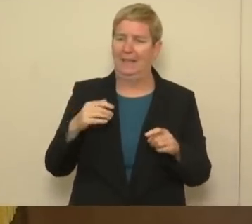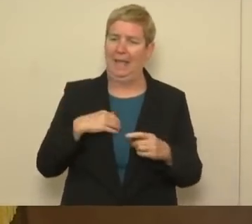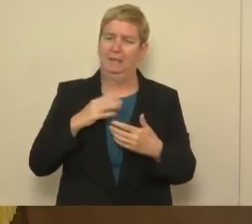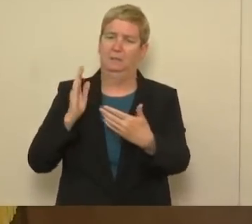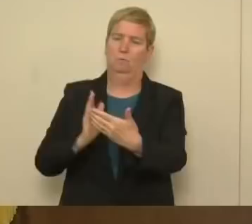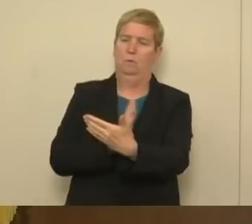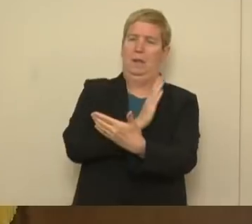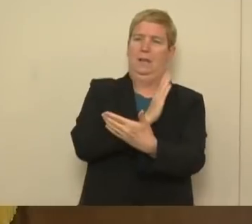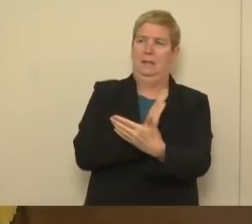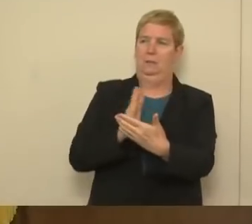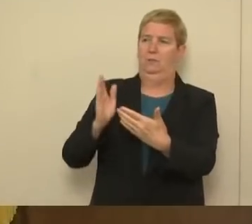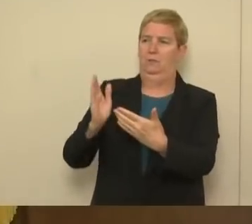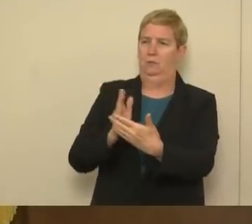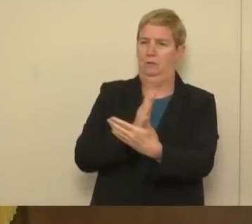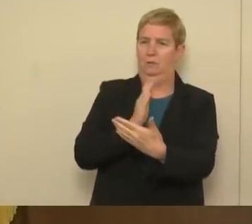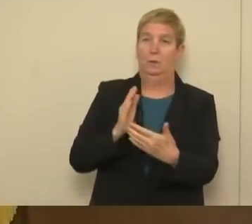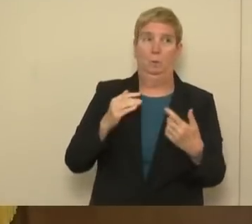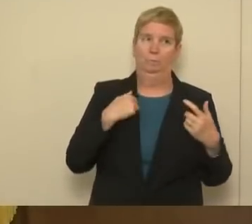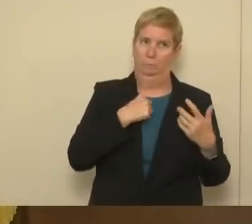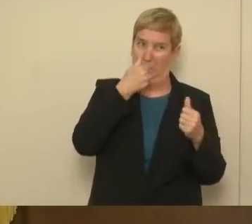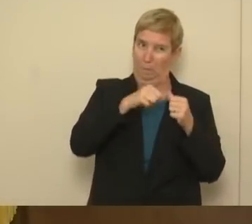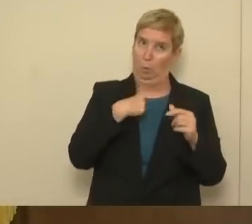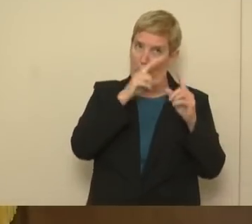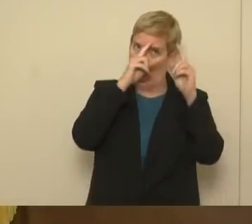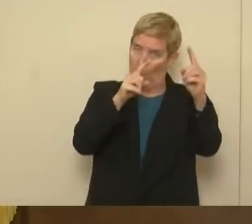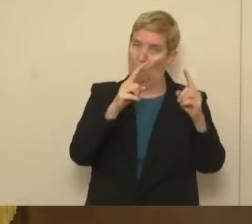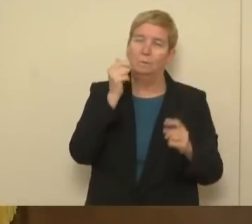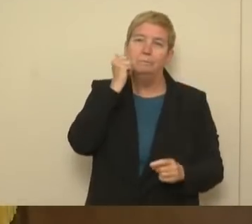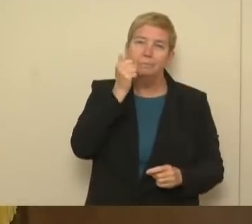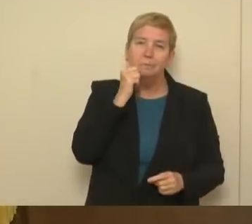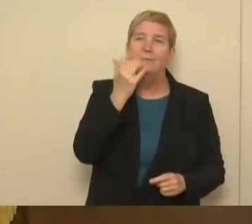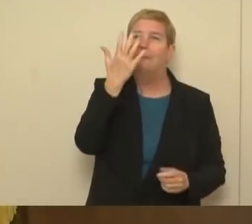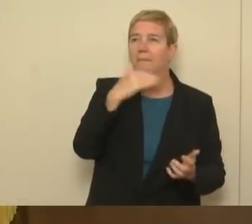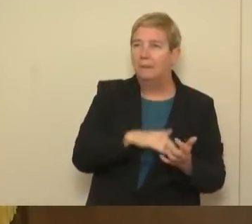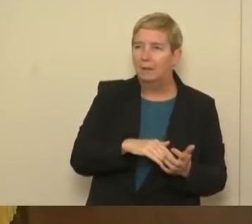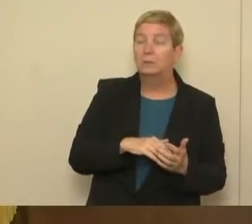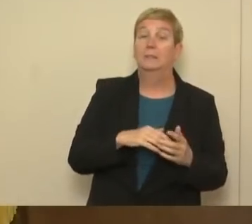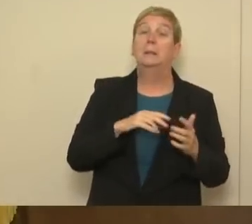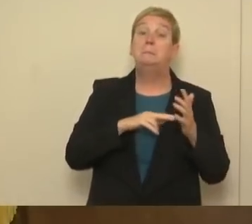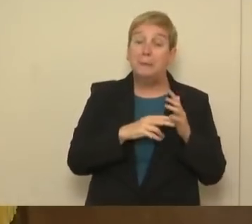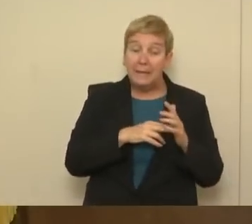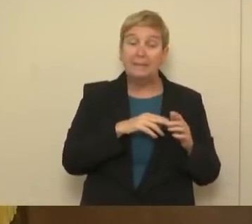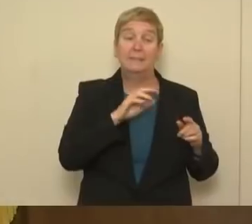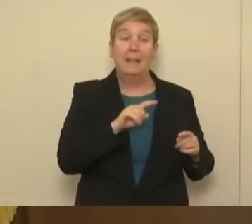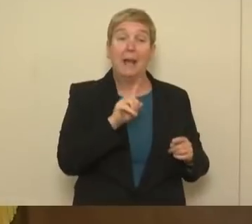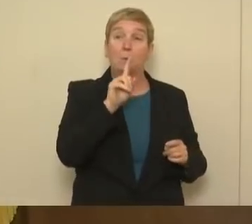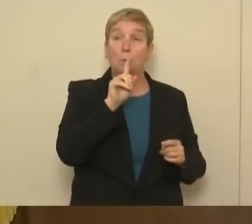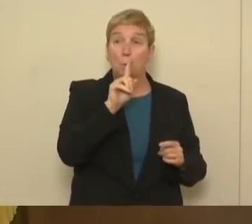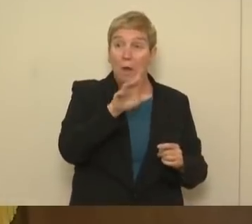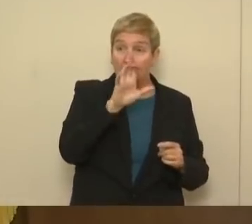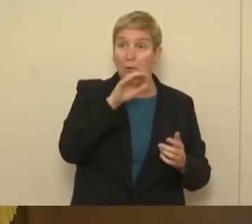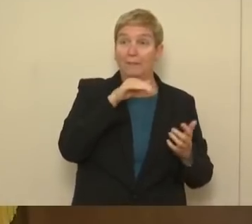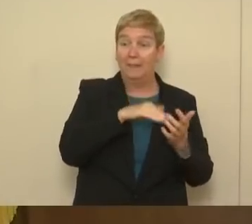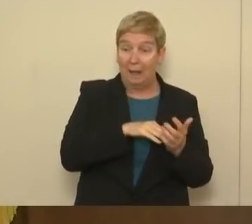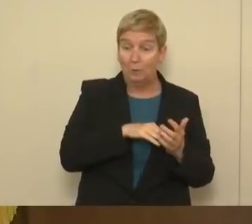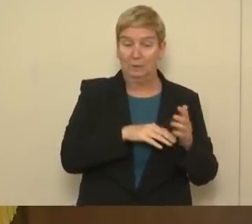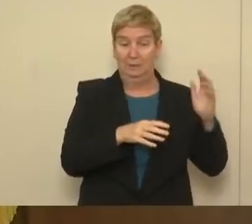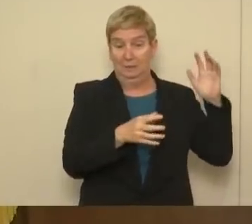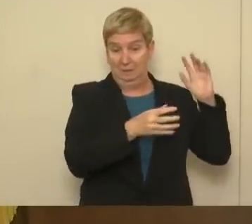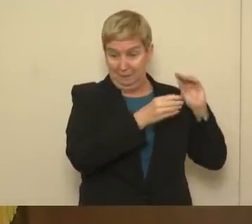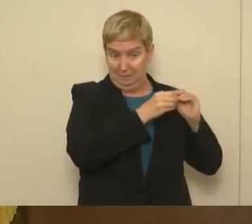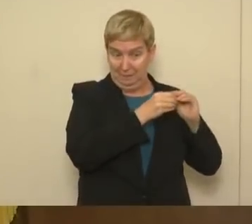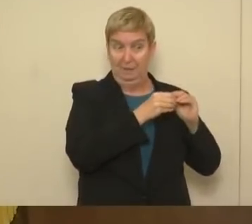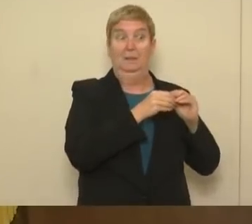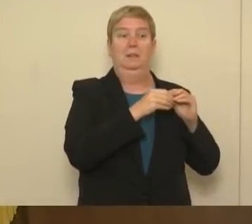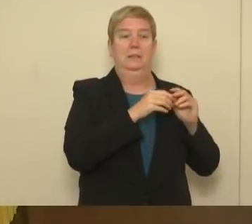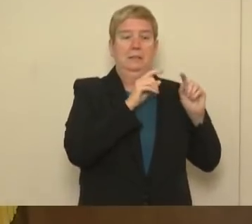5,000. Then you know that you can meet, right, the per 100,000, that 168 7-day average. That's what